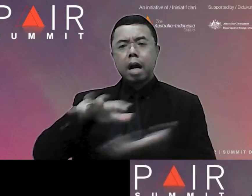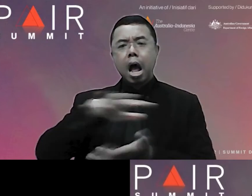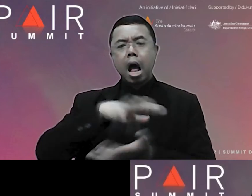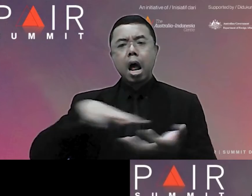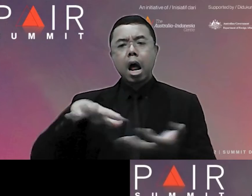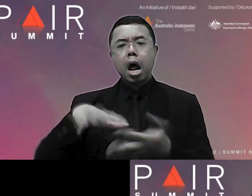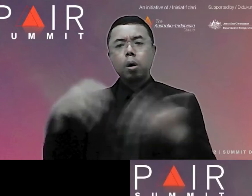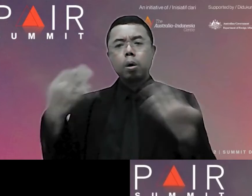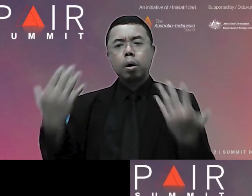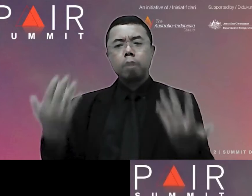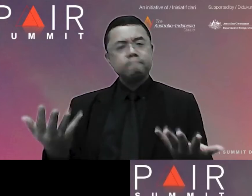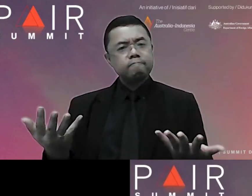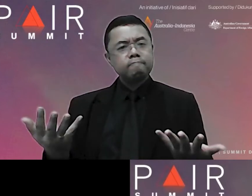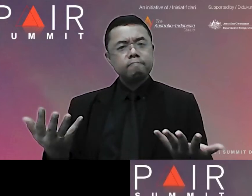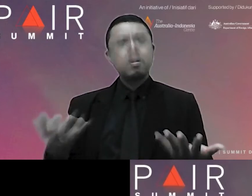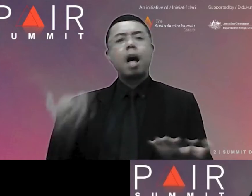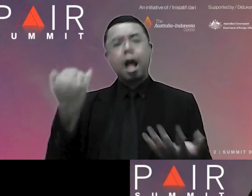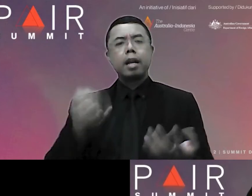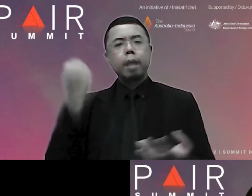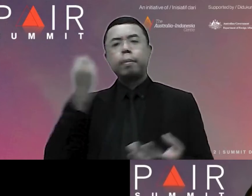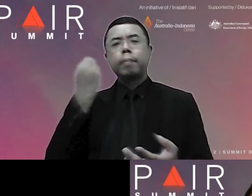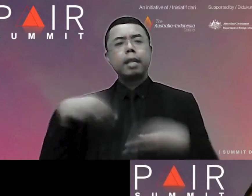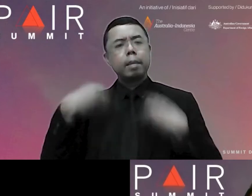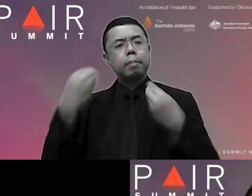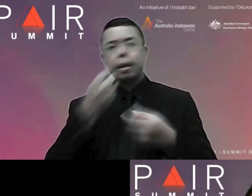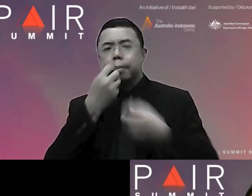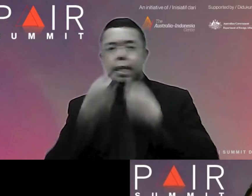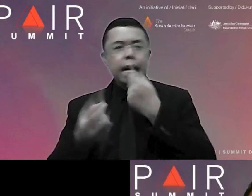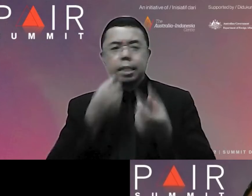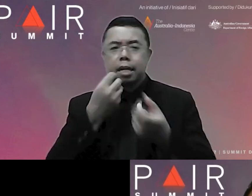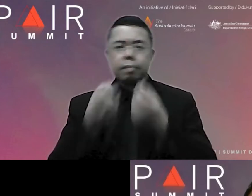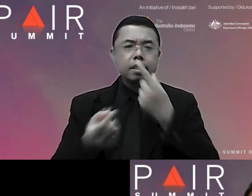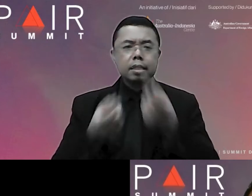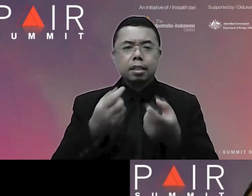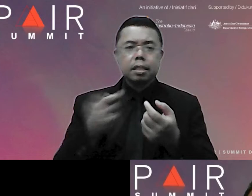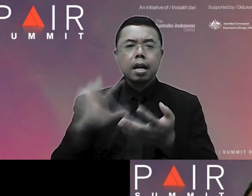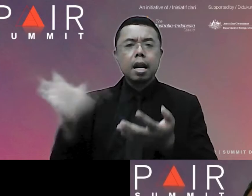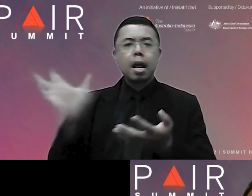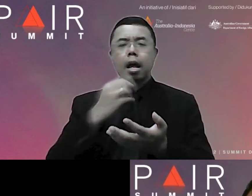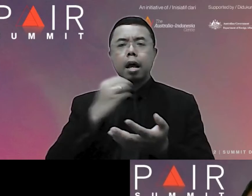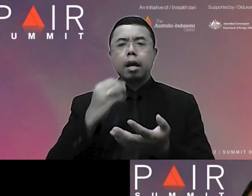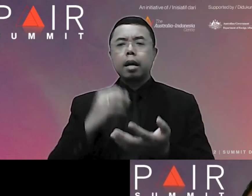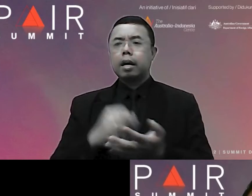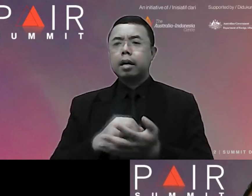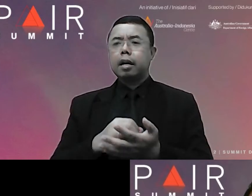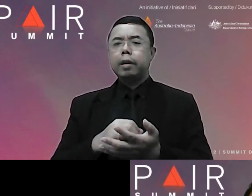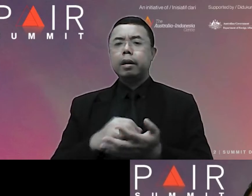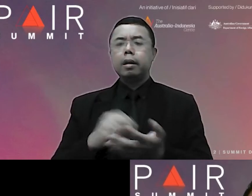provide a message, take an action of preventive measures, and it's quite difficult because sometimes it's changed very